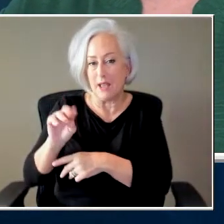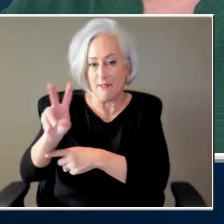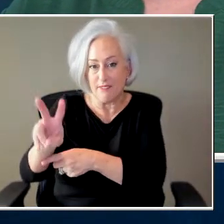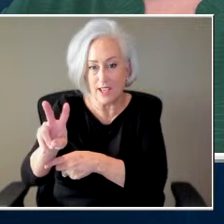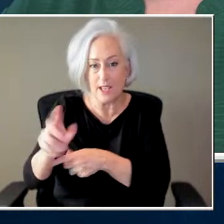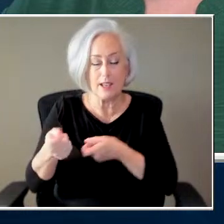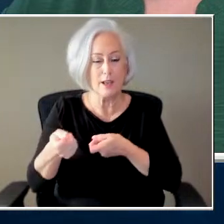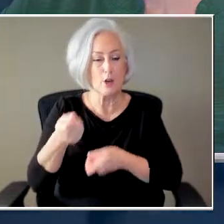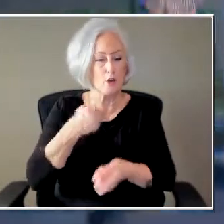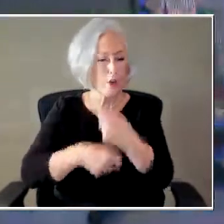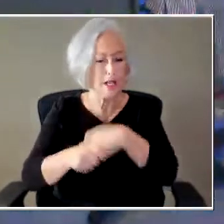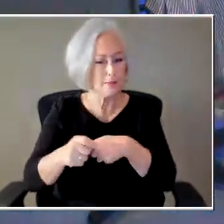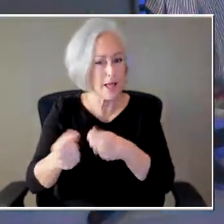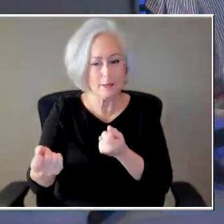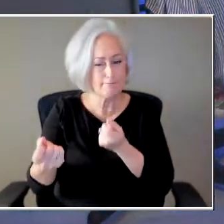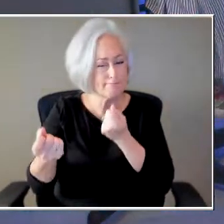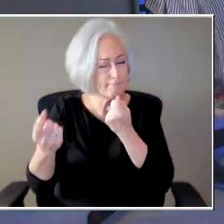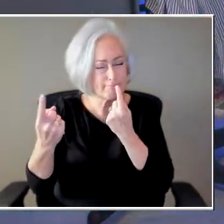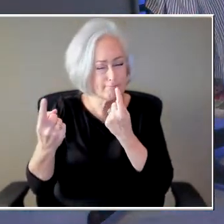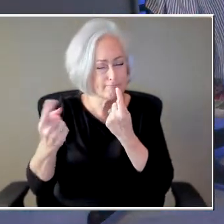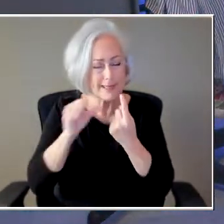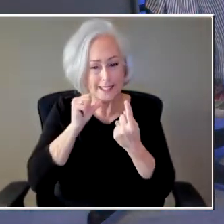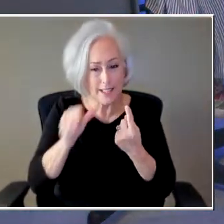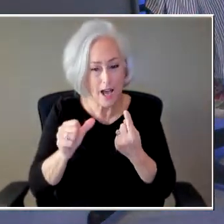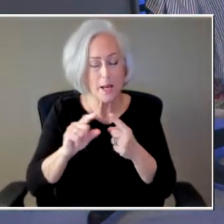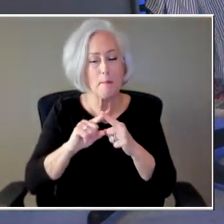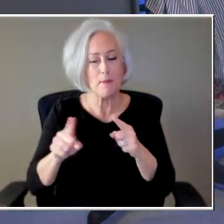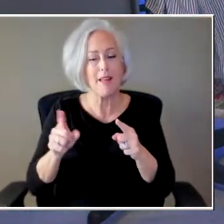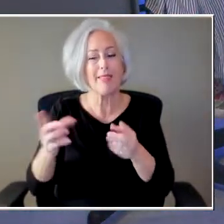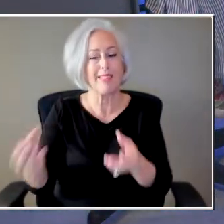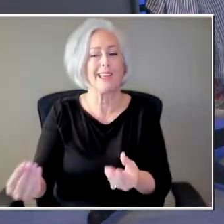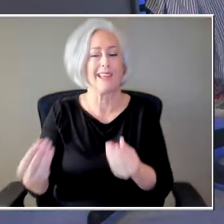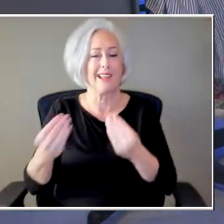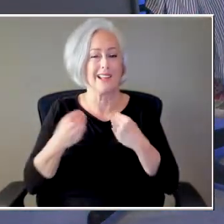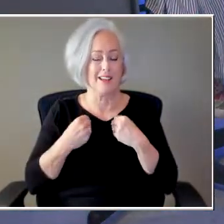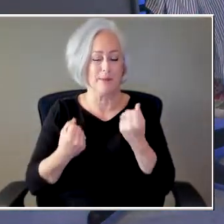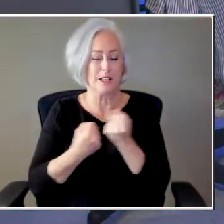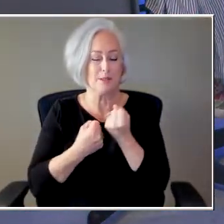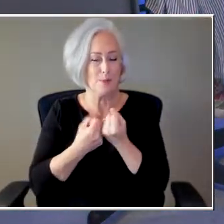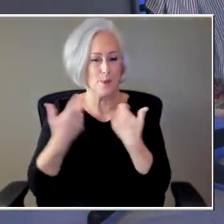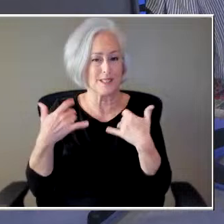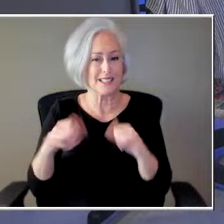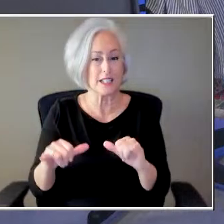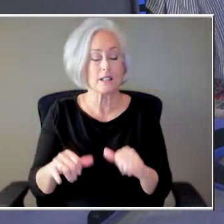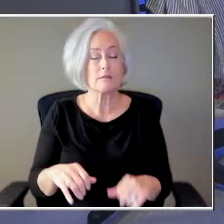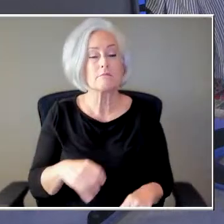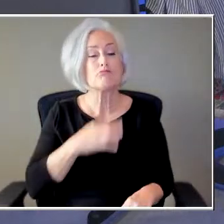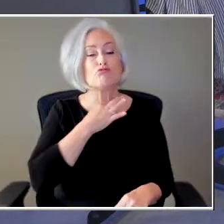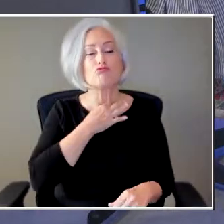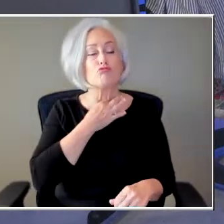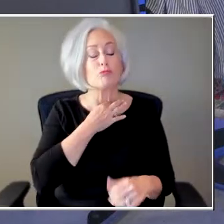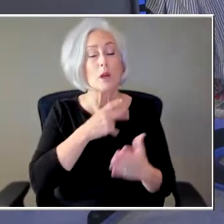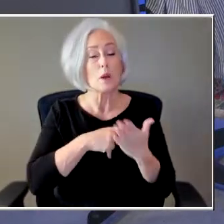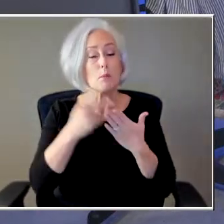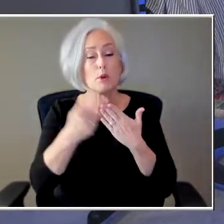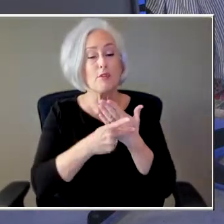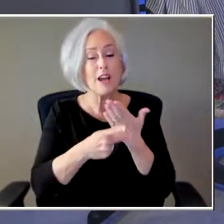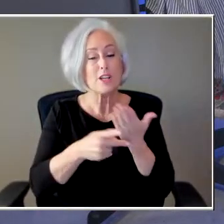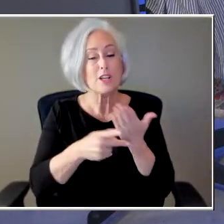moments. What about professional help? How important is it to seek out professional help if you need it, counseling and